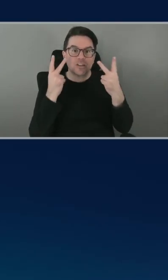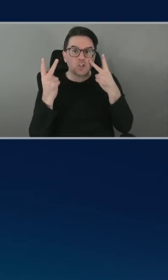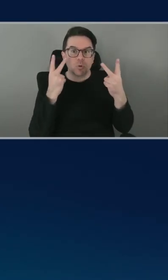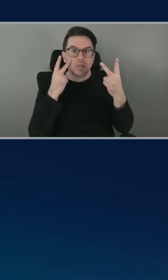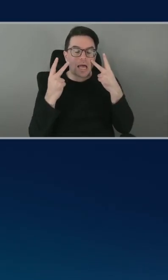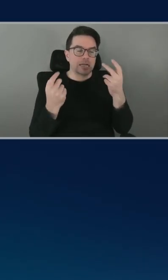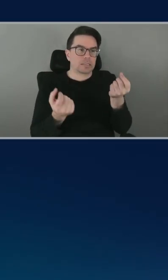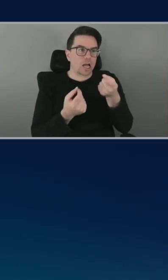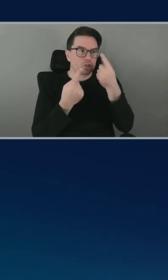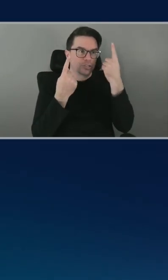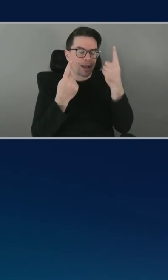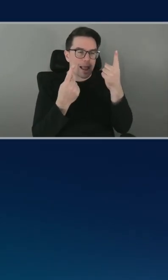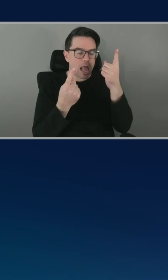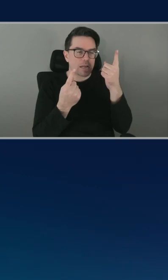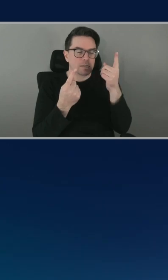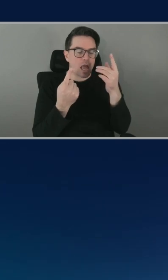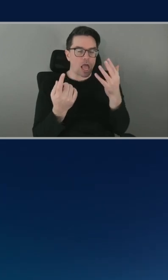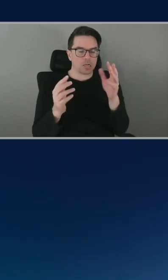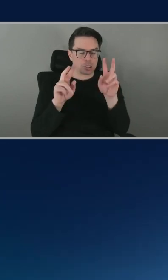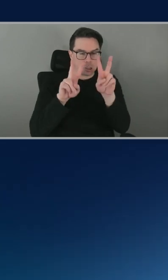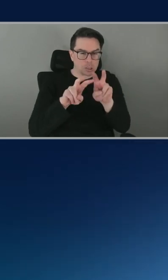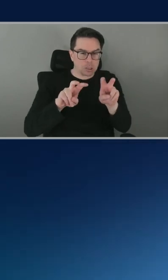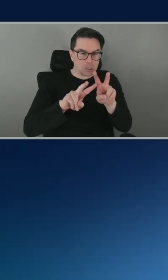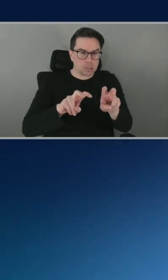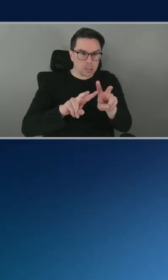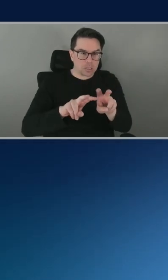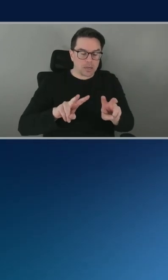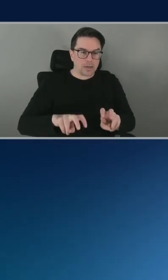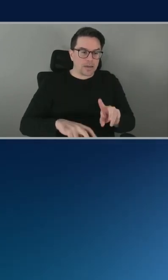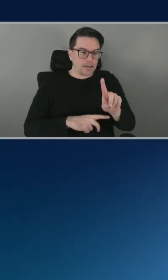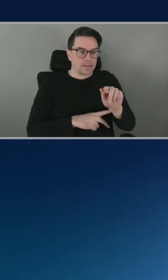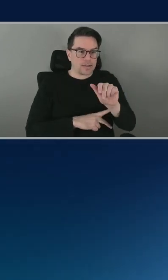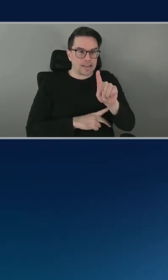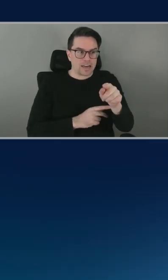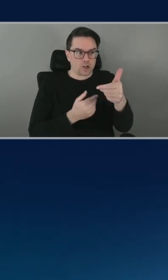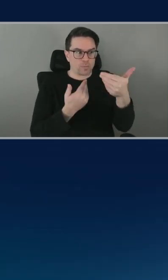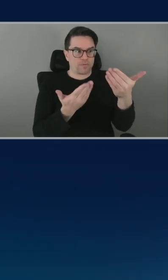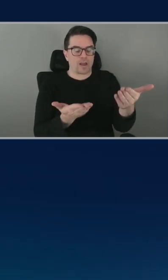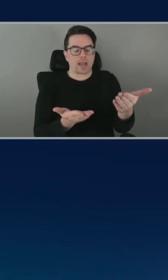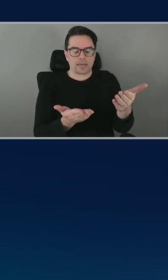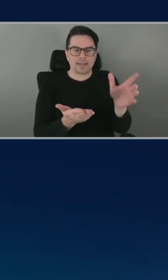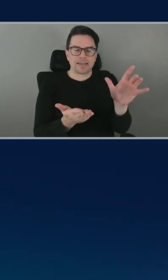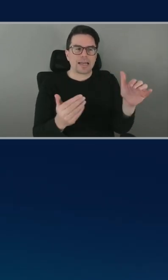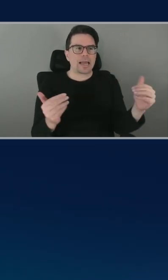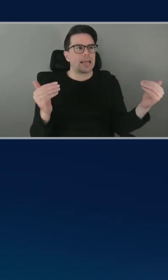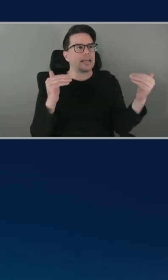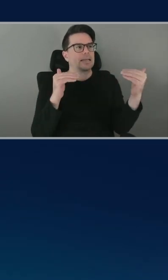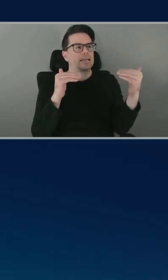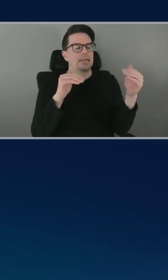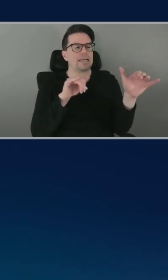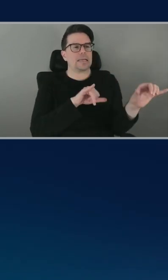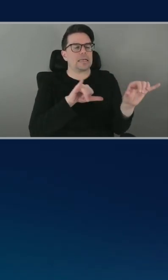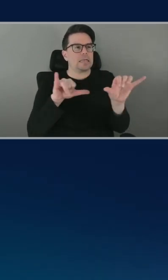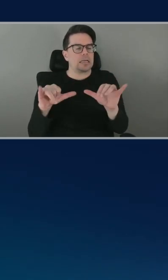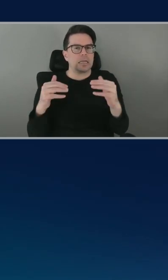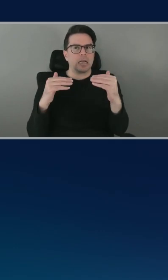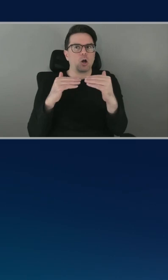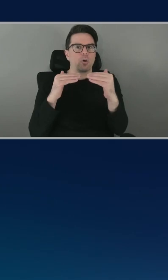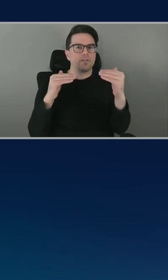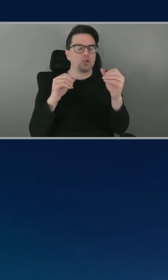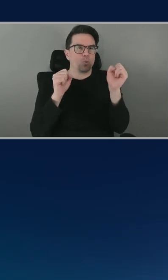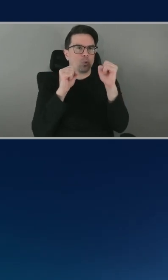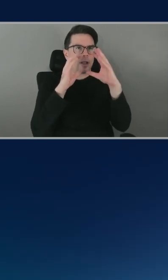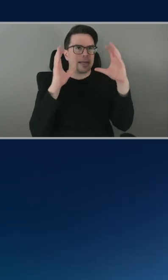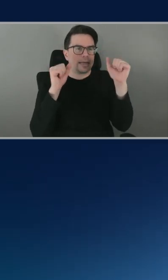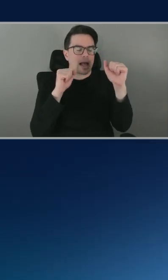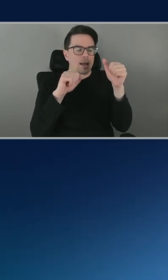on the data that you're being provided. It's like the equivalent of waking up after a nap on Thanksgiving and just going to the table and serving